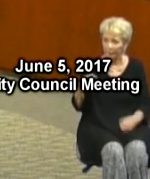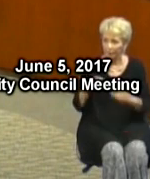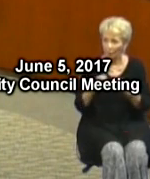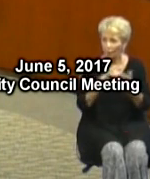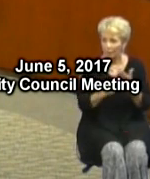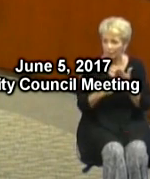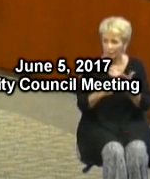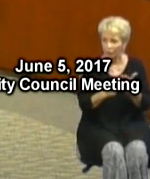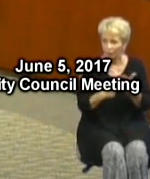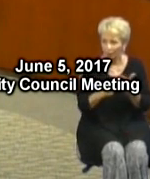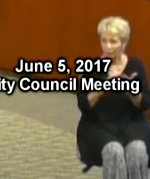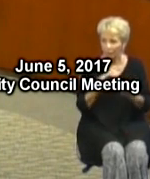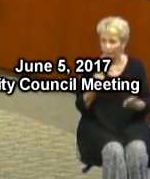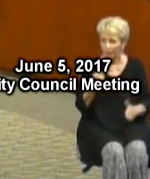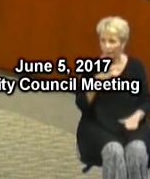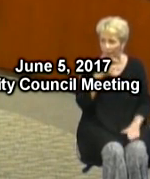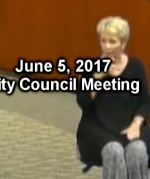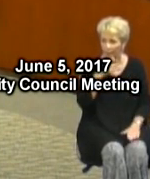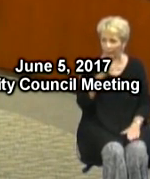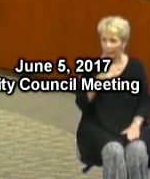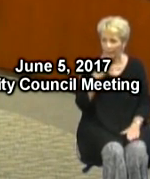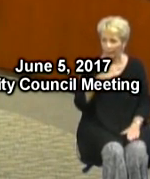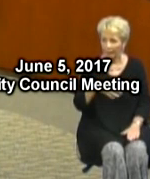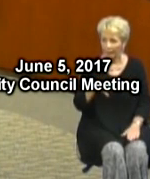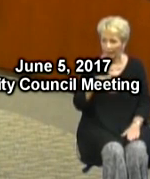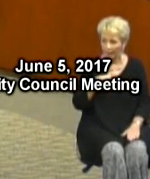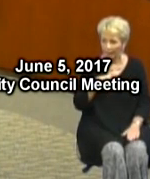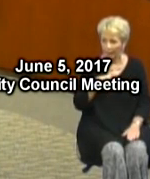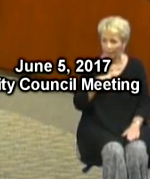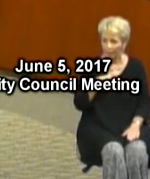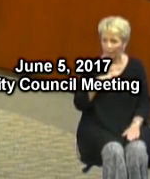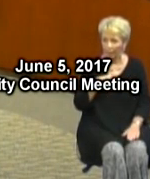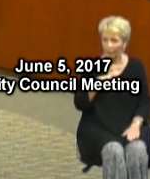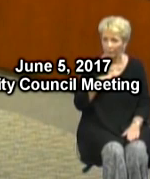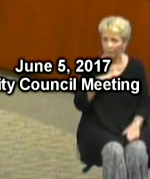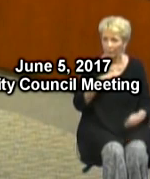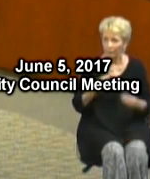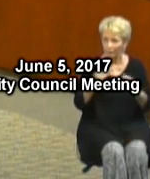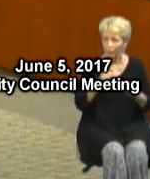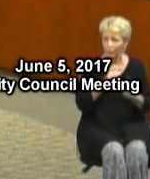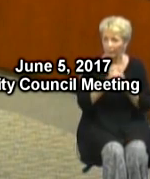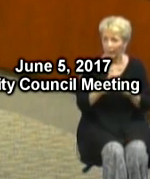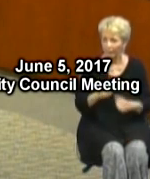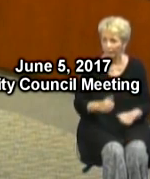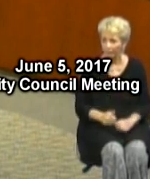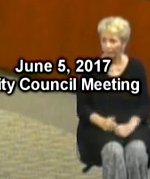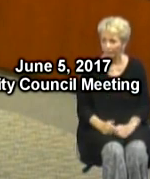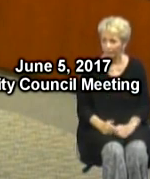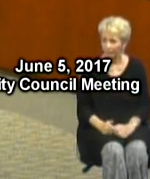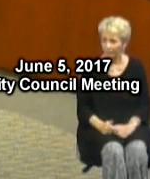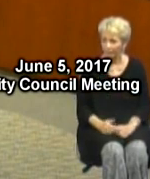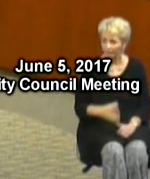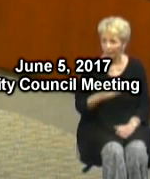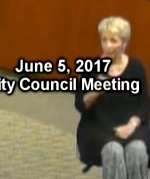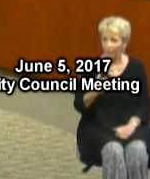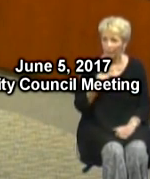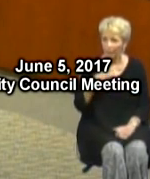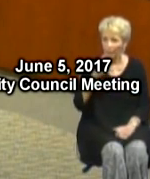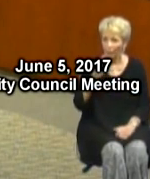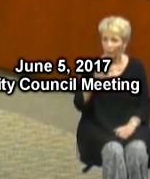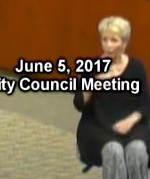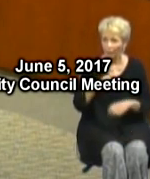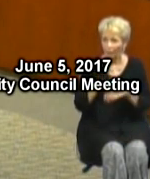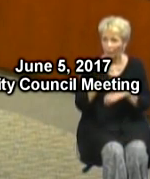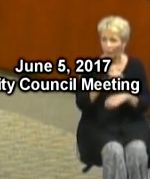discussion? All in favor, please signify by saying aye. Aye. Motion passes. And we have the Recreation